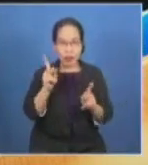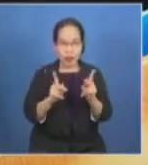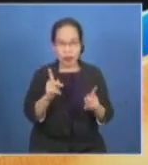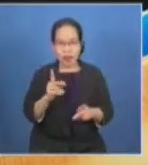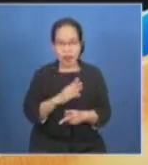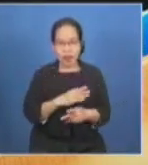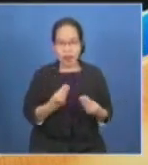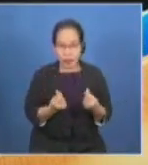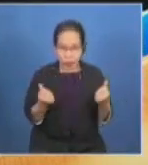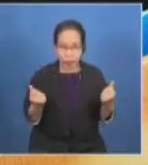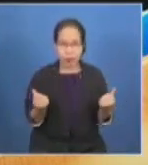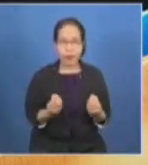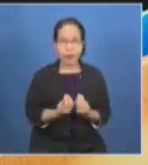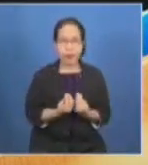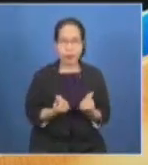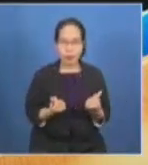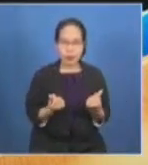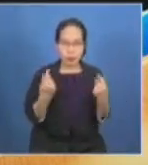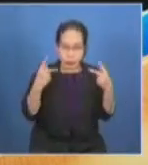person and can